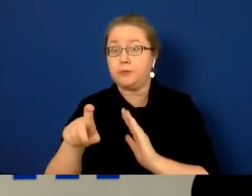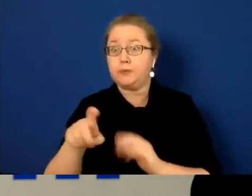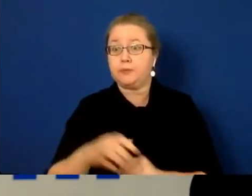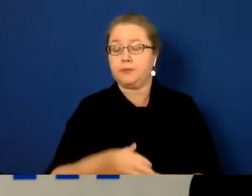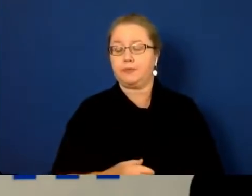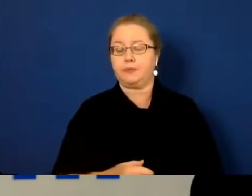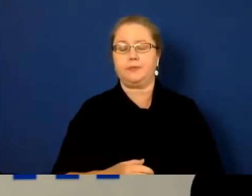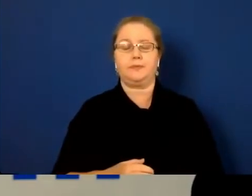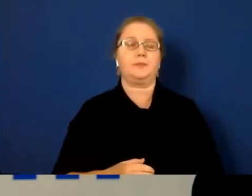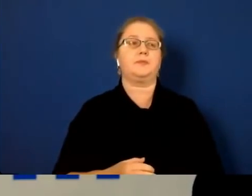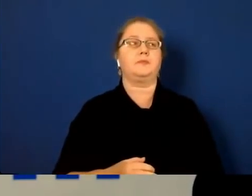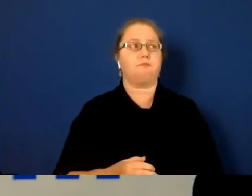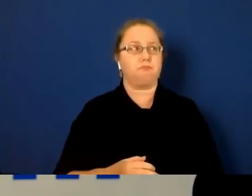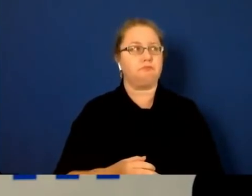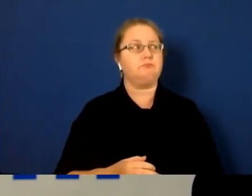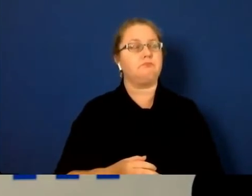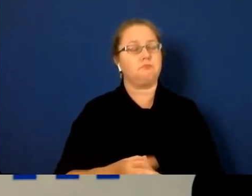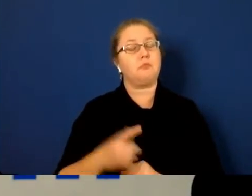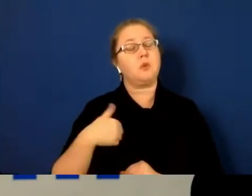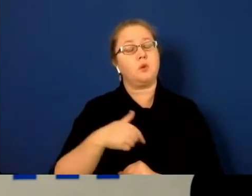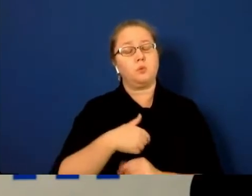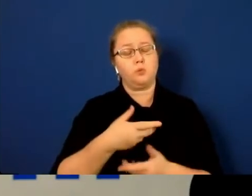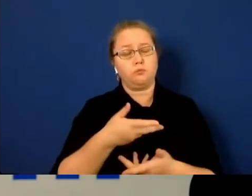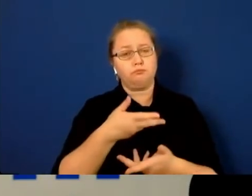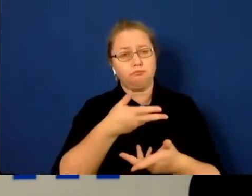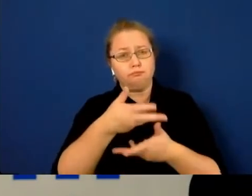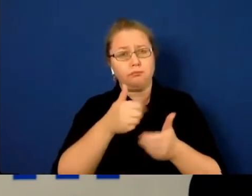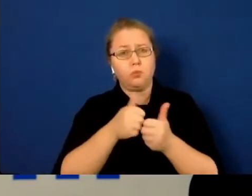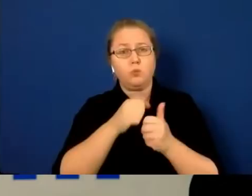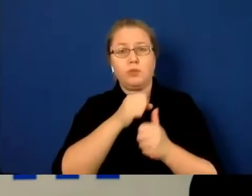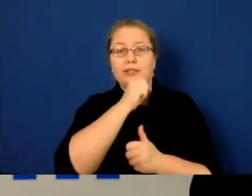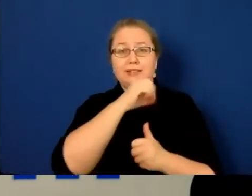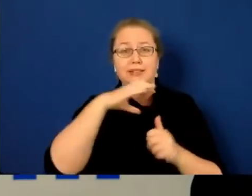Okay. Shannon, do you have a follow-up?